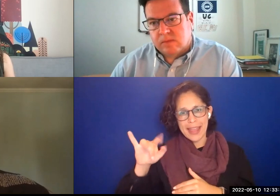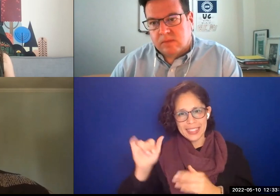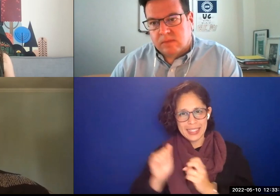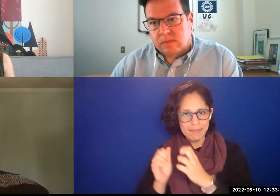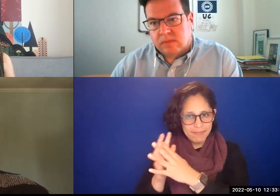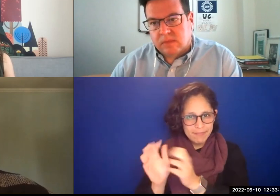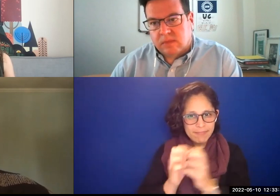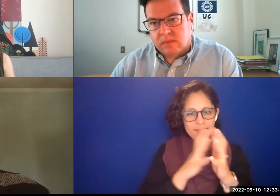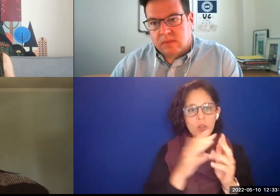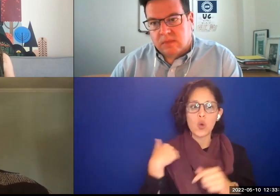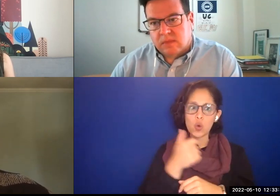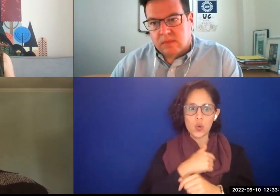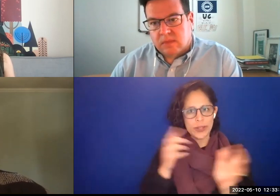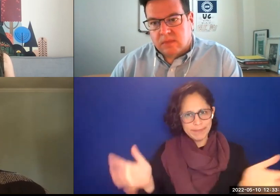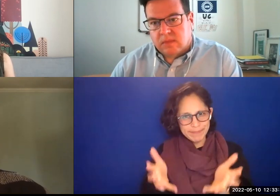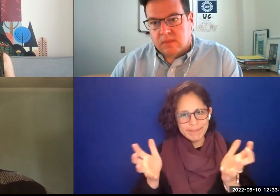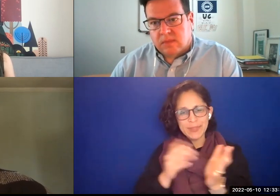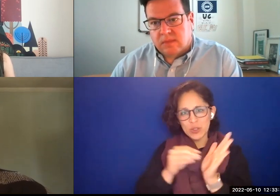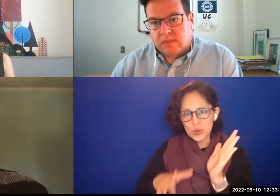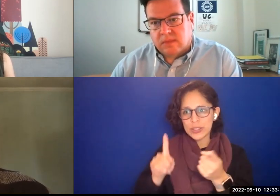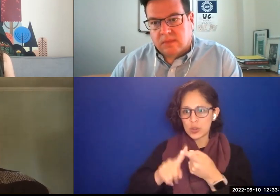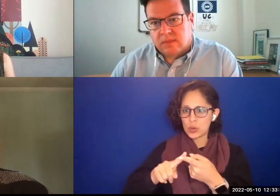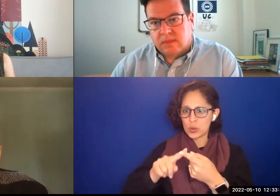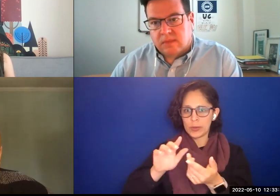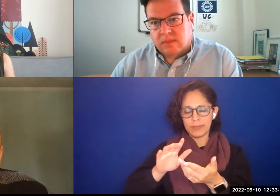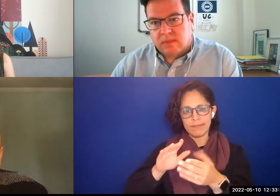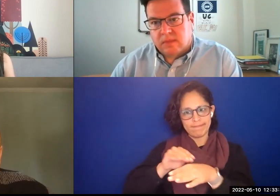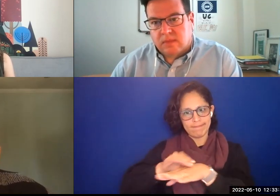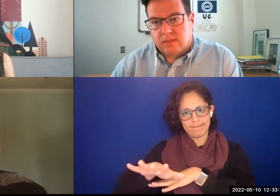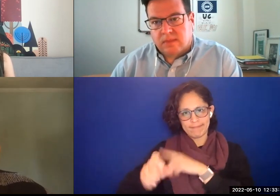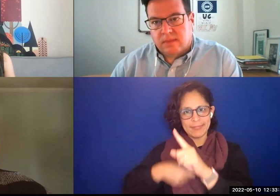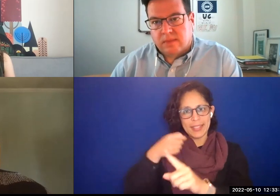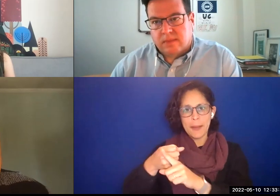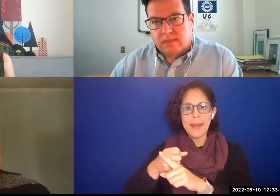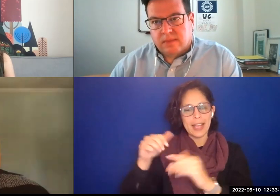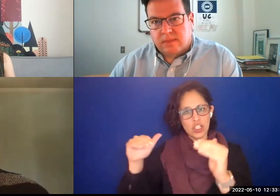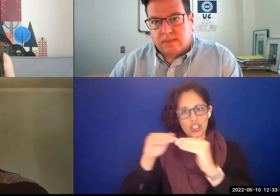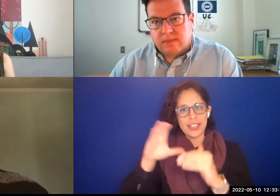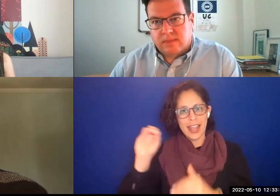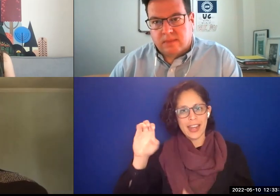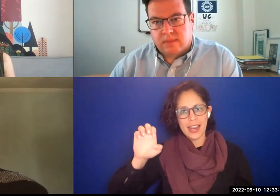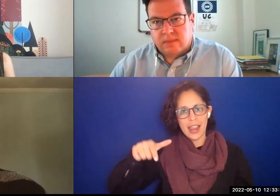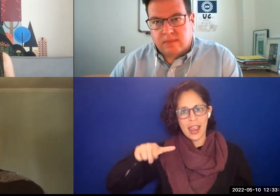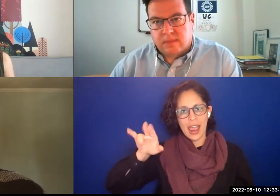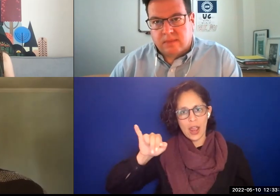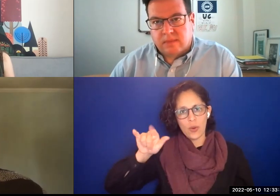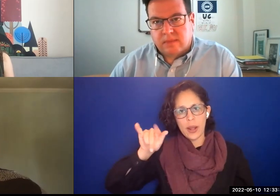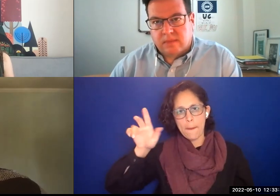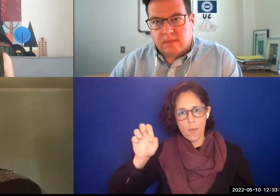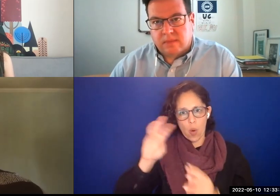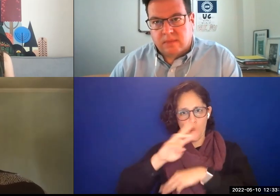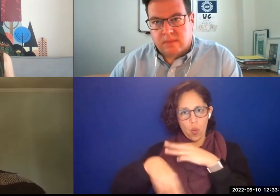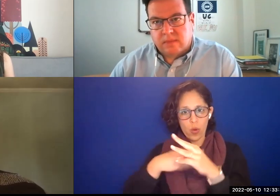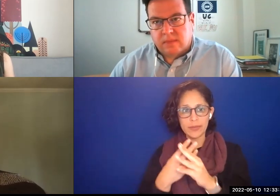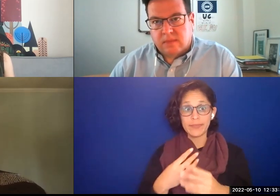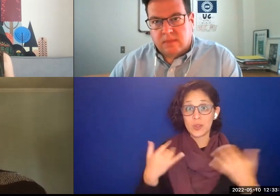advocate for a just and equitable world. Today, during the talk, we're very excited to hear your ideas and thoughts